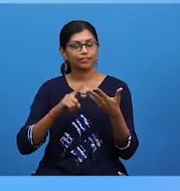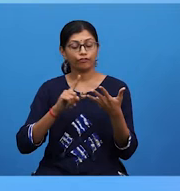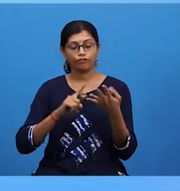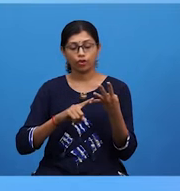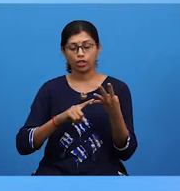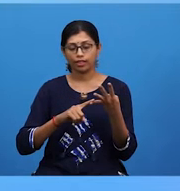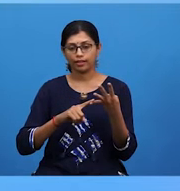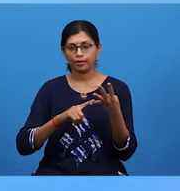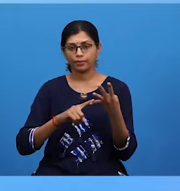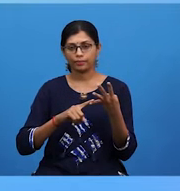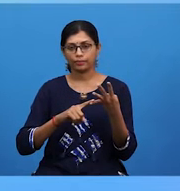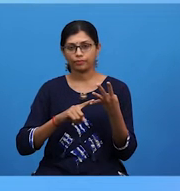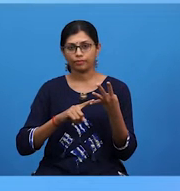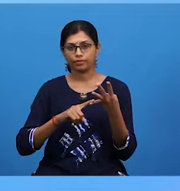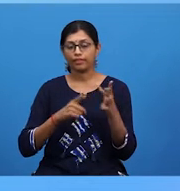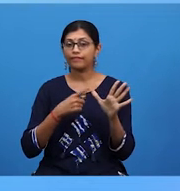fourth,